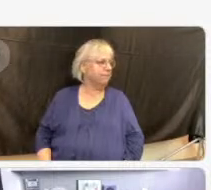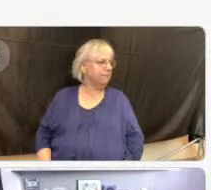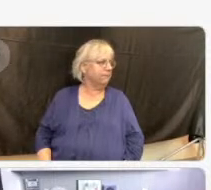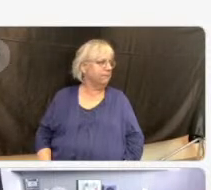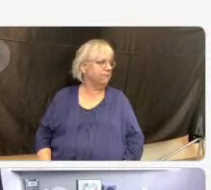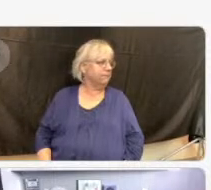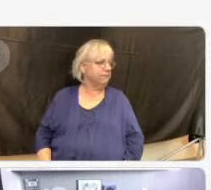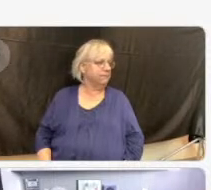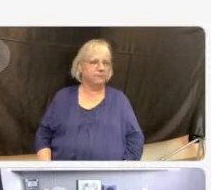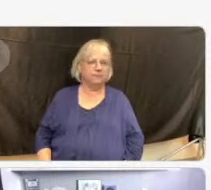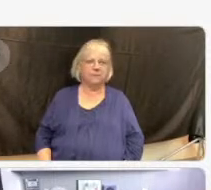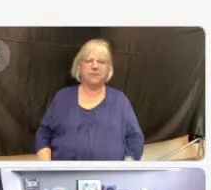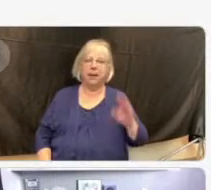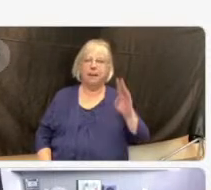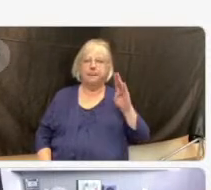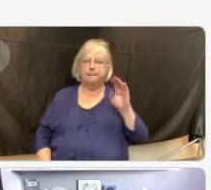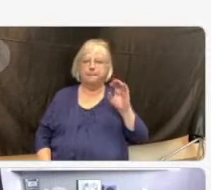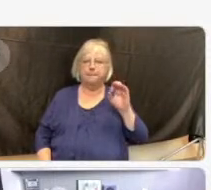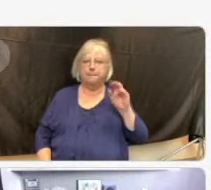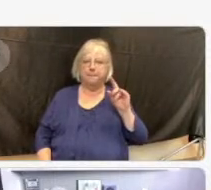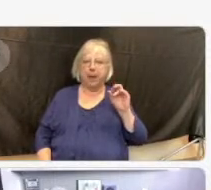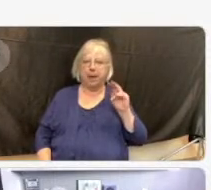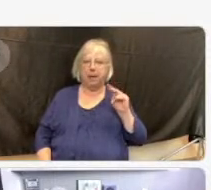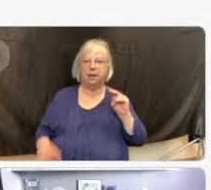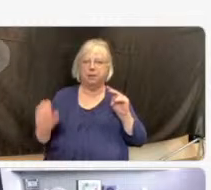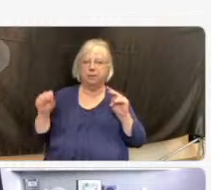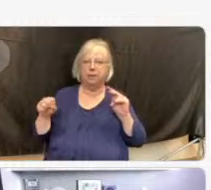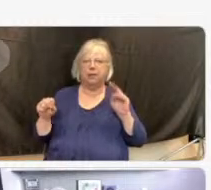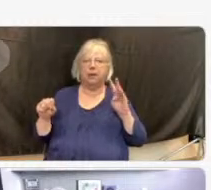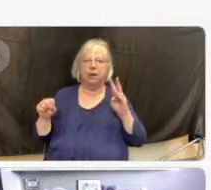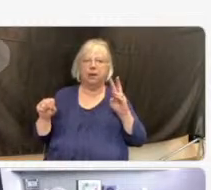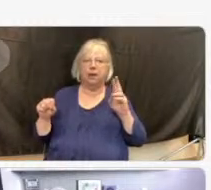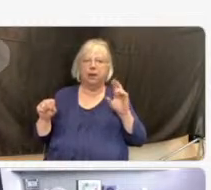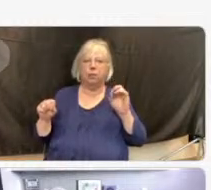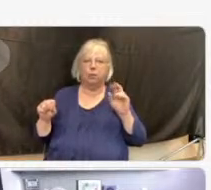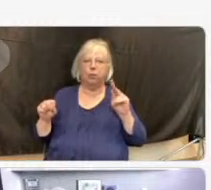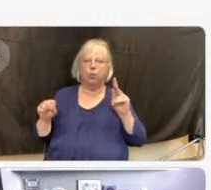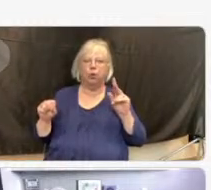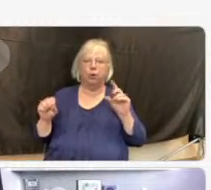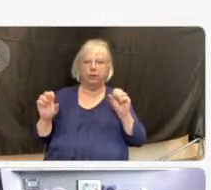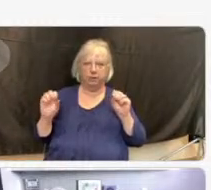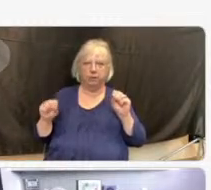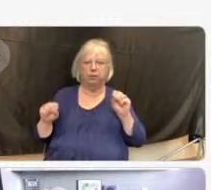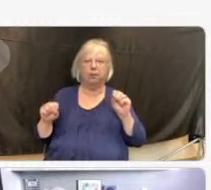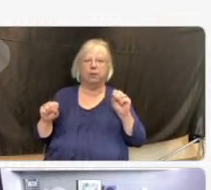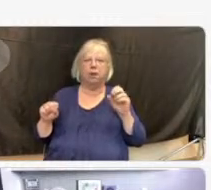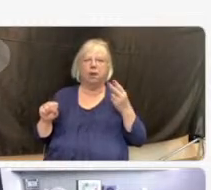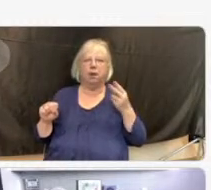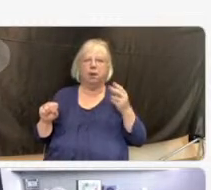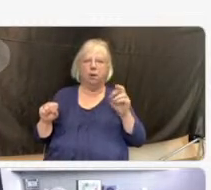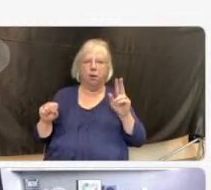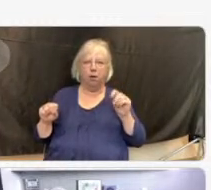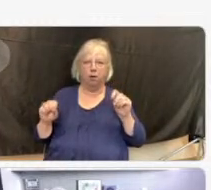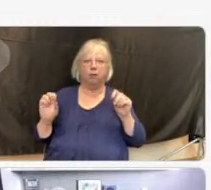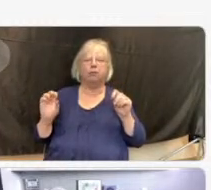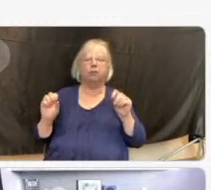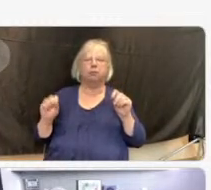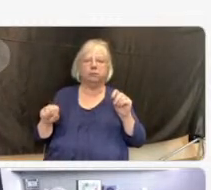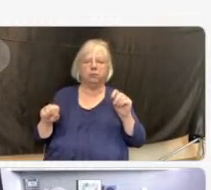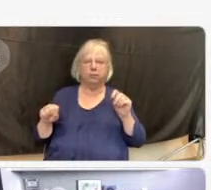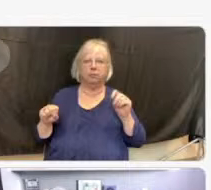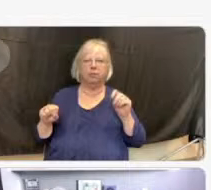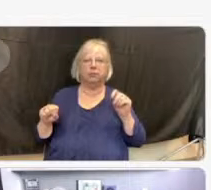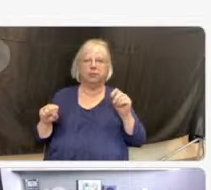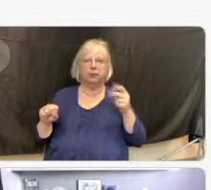Roll call vote. Benton? Yes. Brooks? Yes. Hart? Yes.